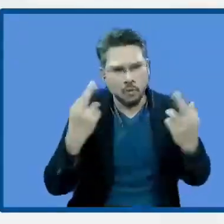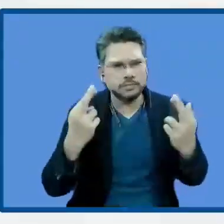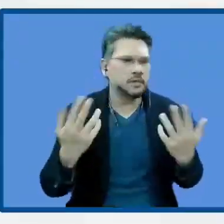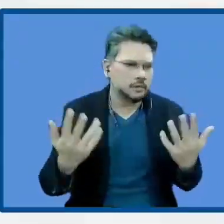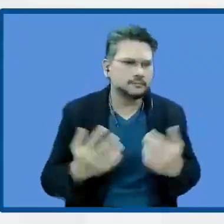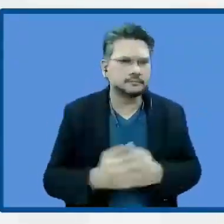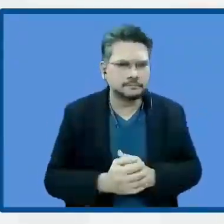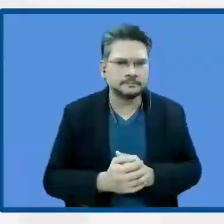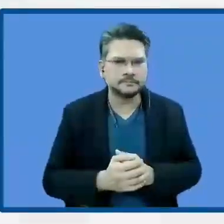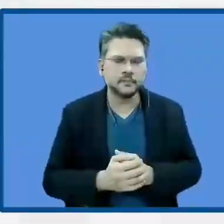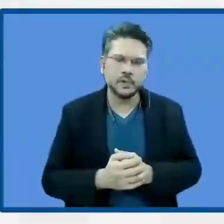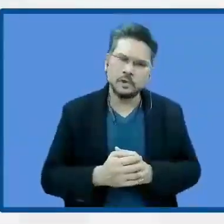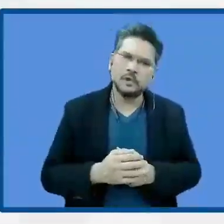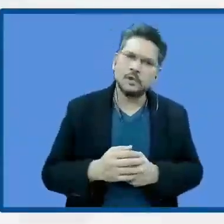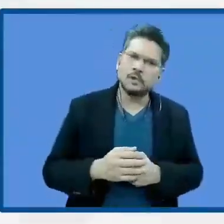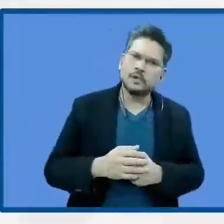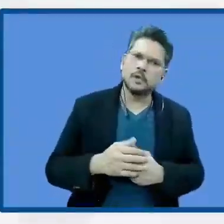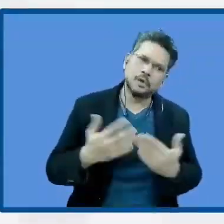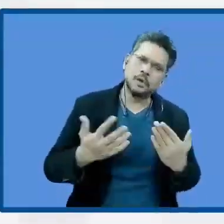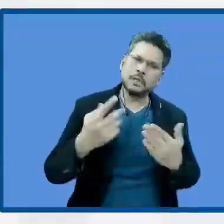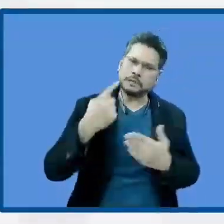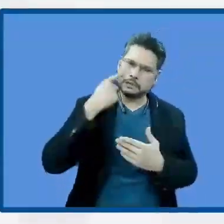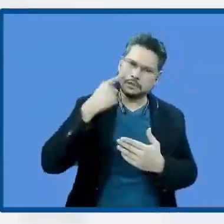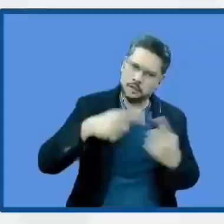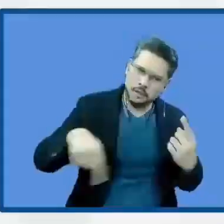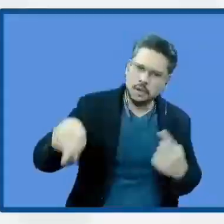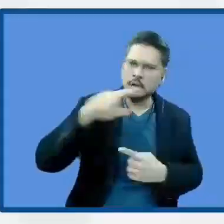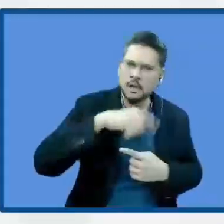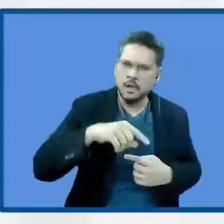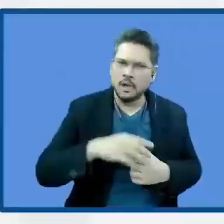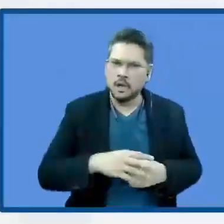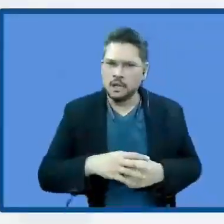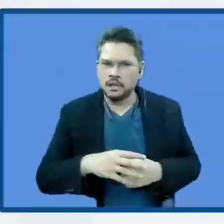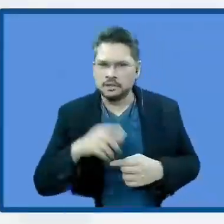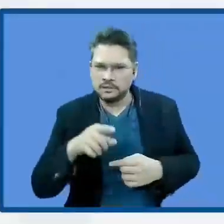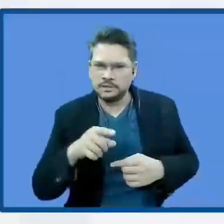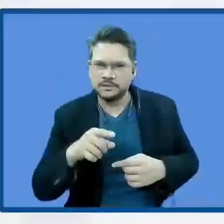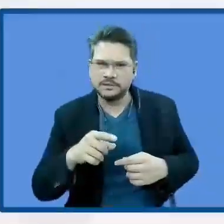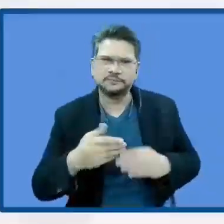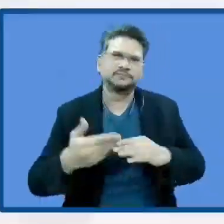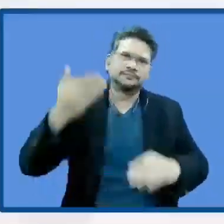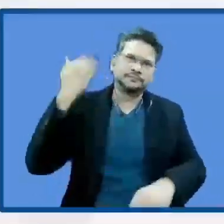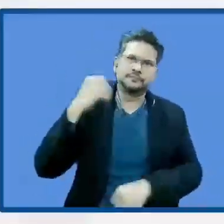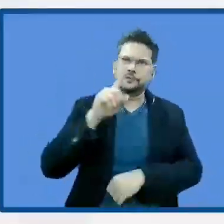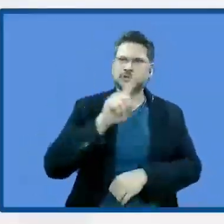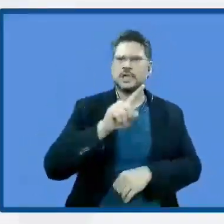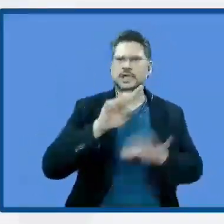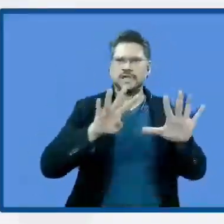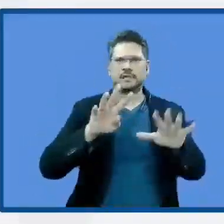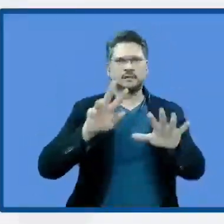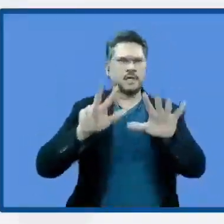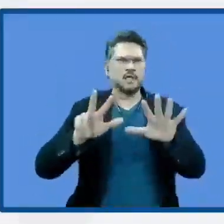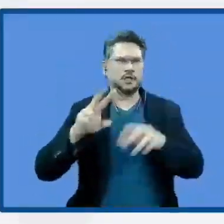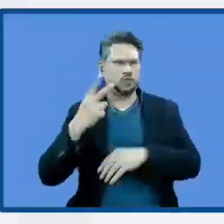to make you see something, with a text of King Shui of 1982 on